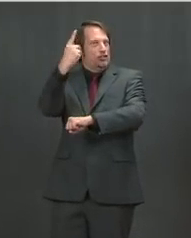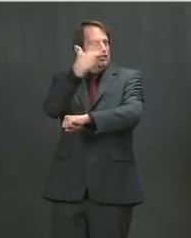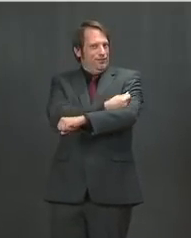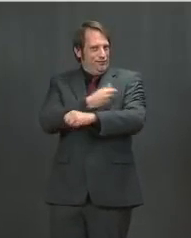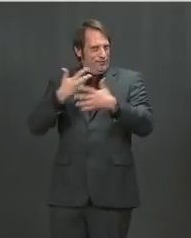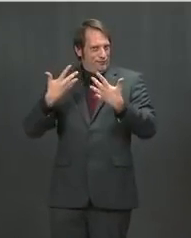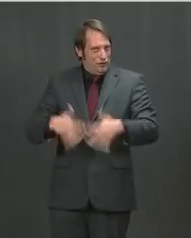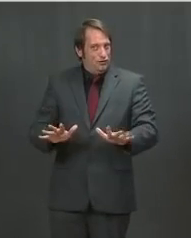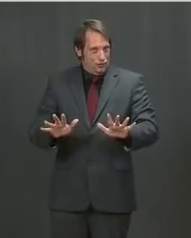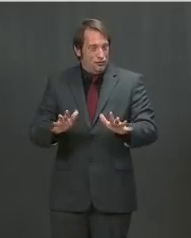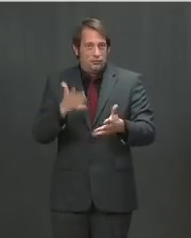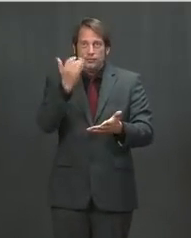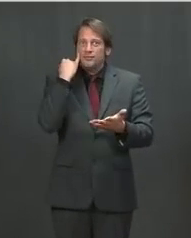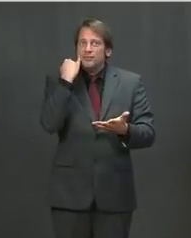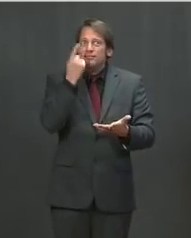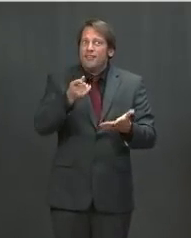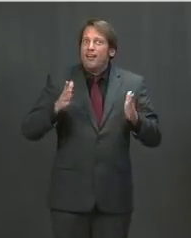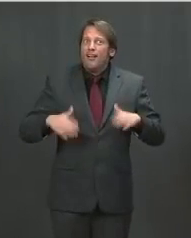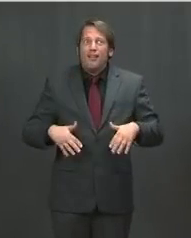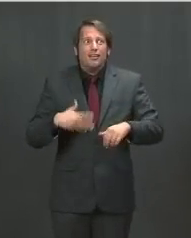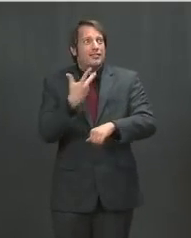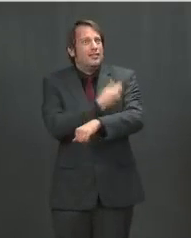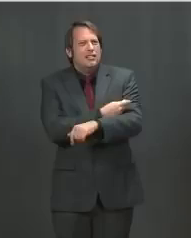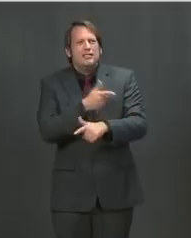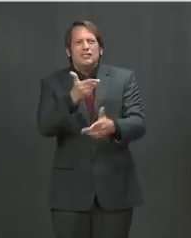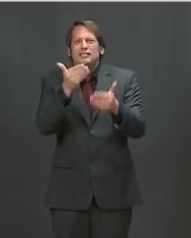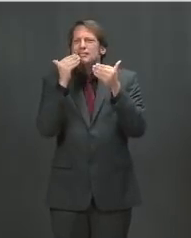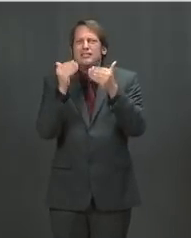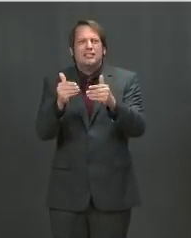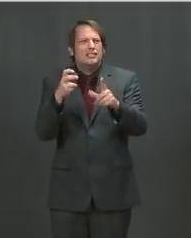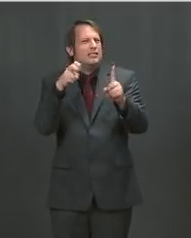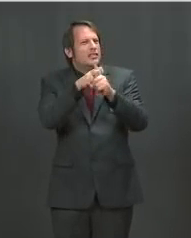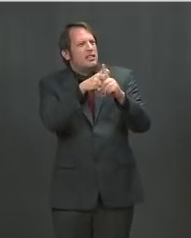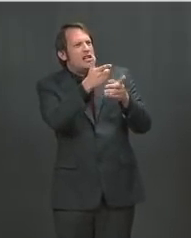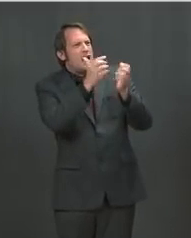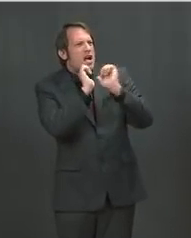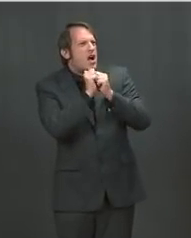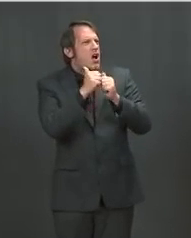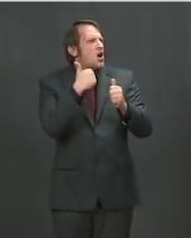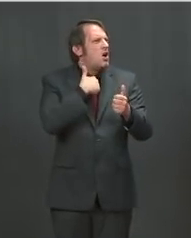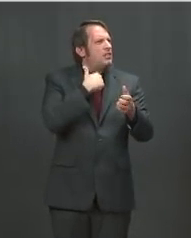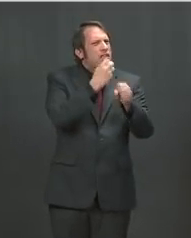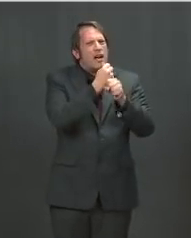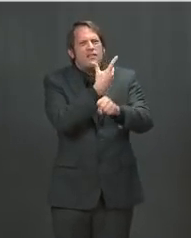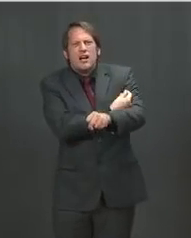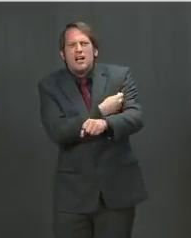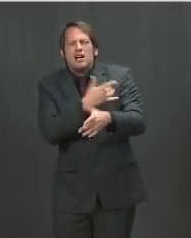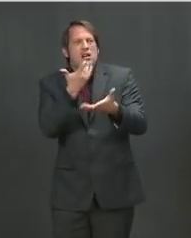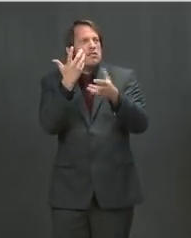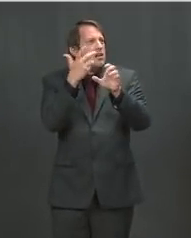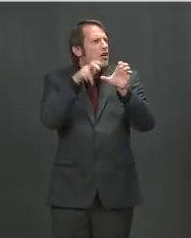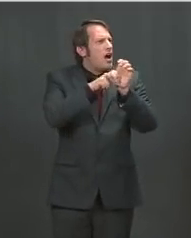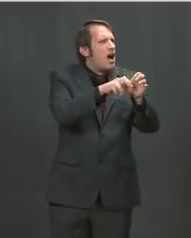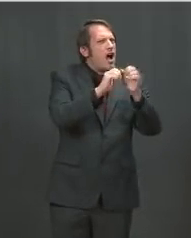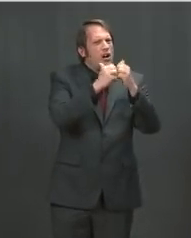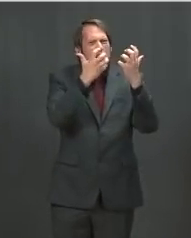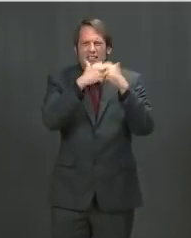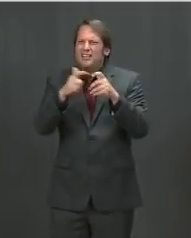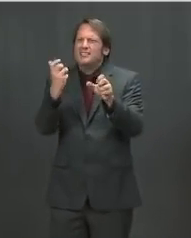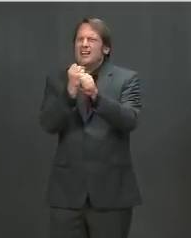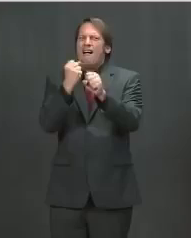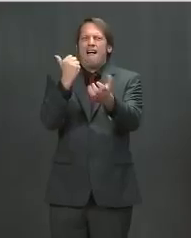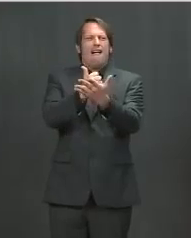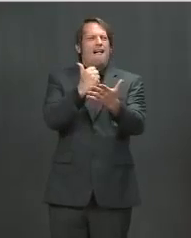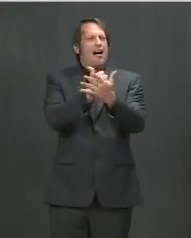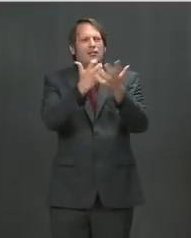shot, consider helping them arrange that opportunity and see what help they need. A number of seniors live alone and may